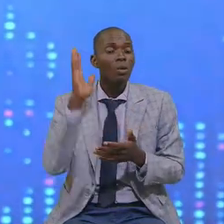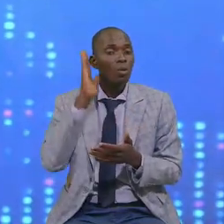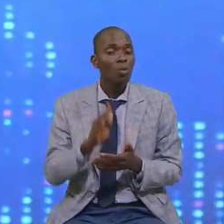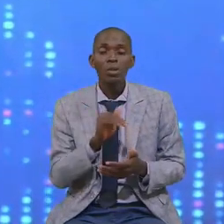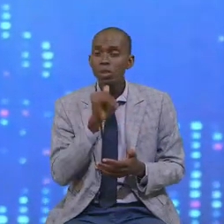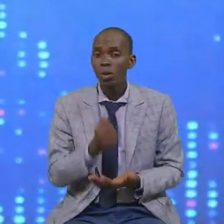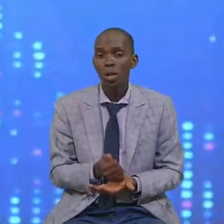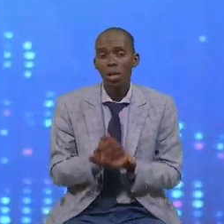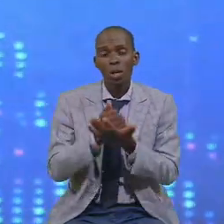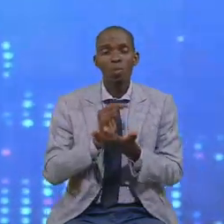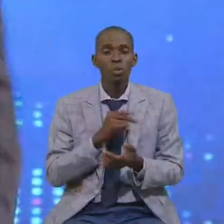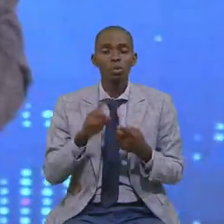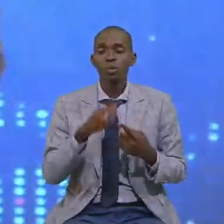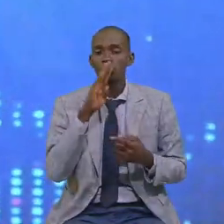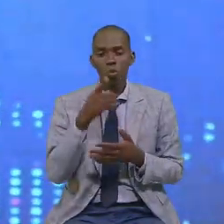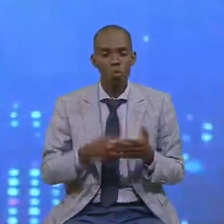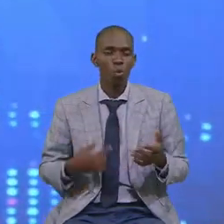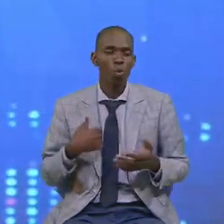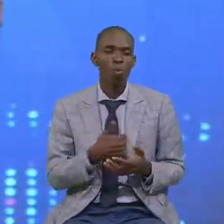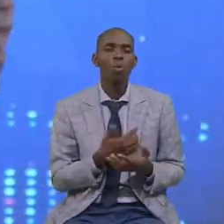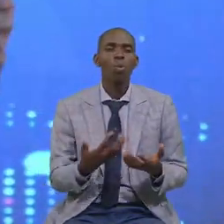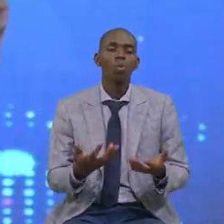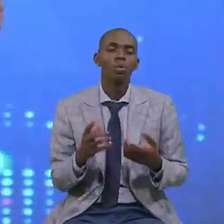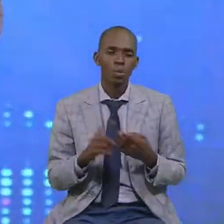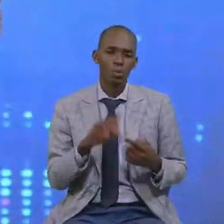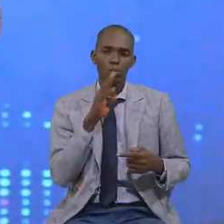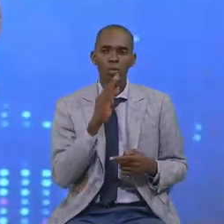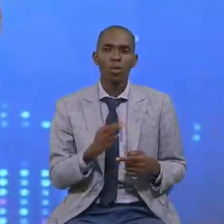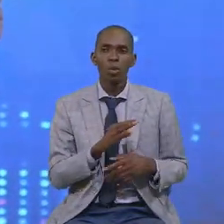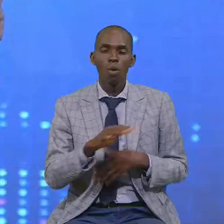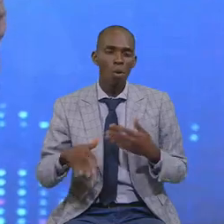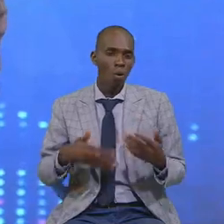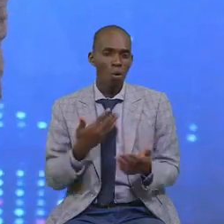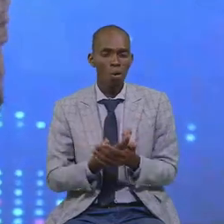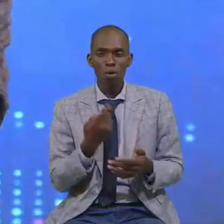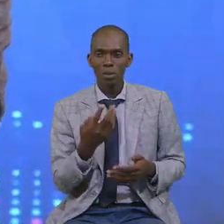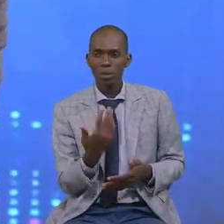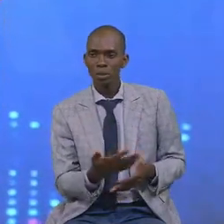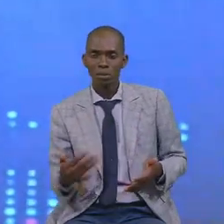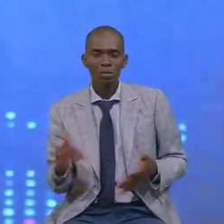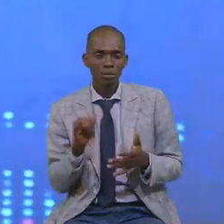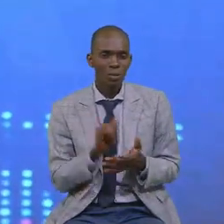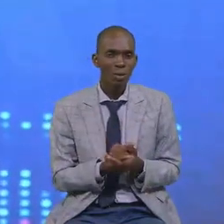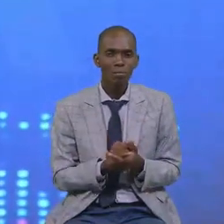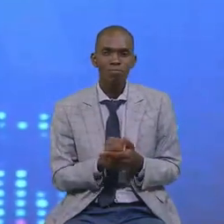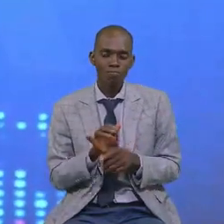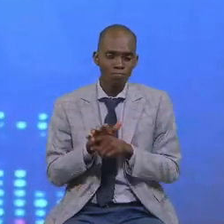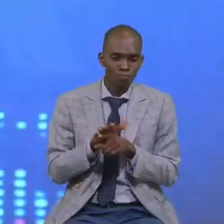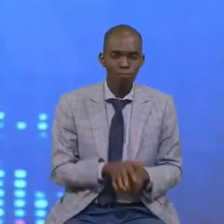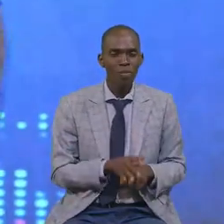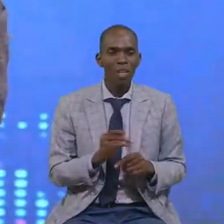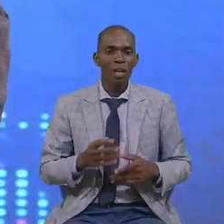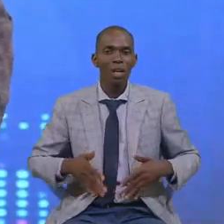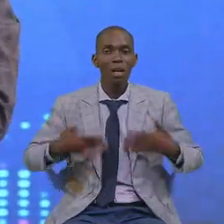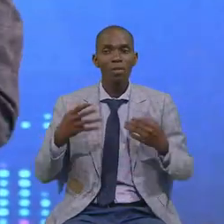be. All those things that plague, that pressurize the lives of people,